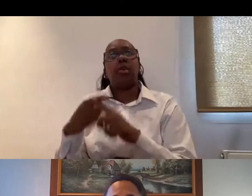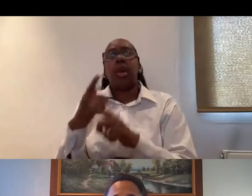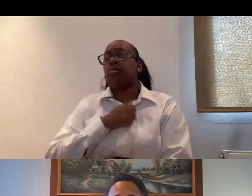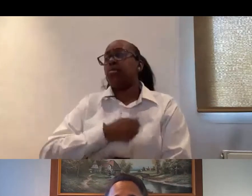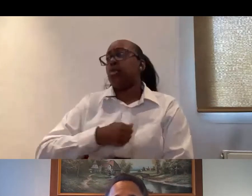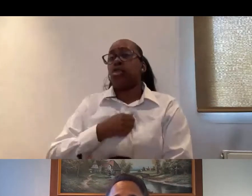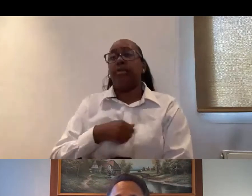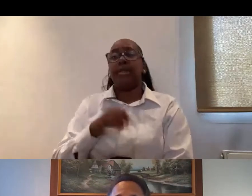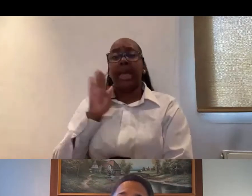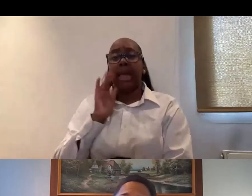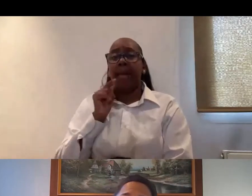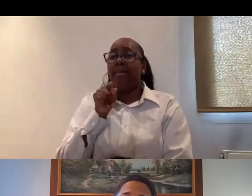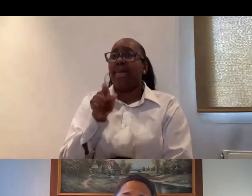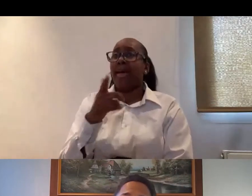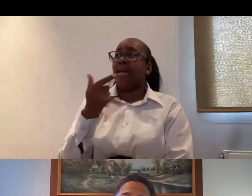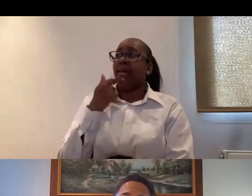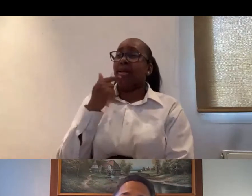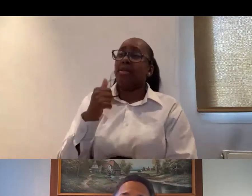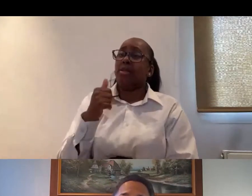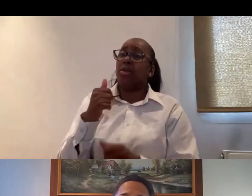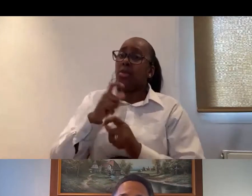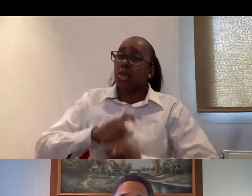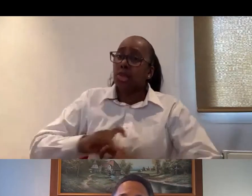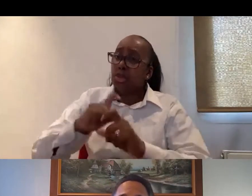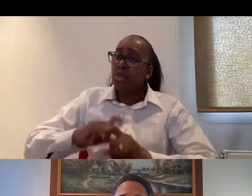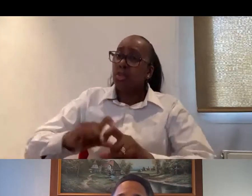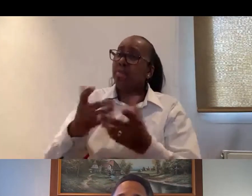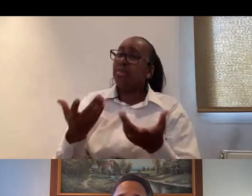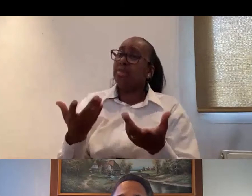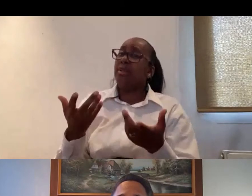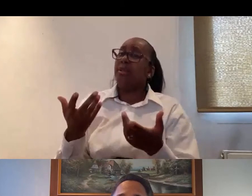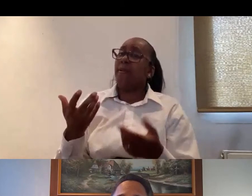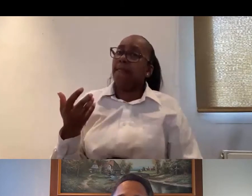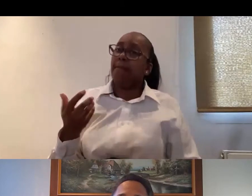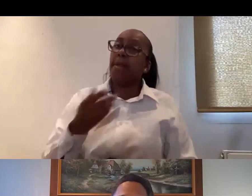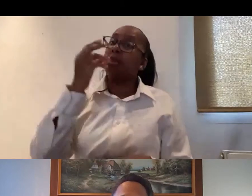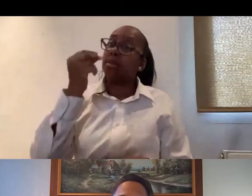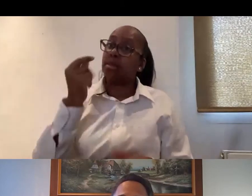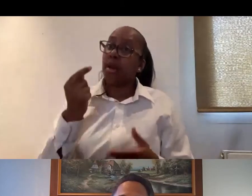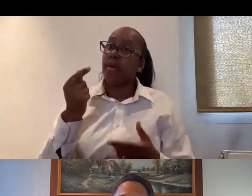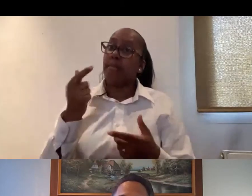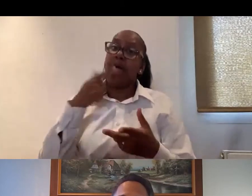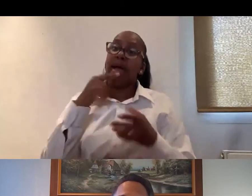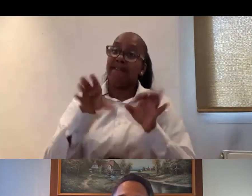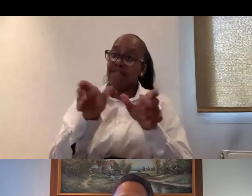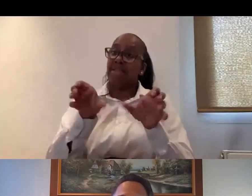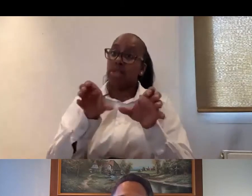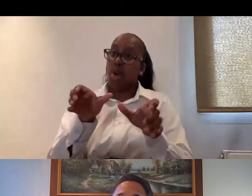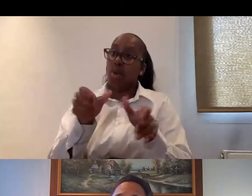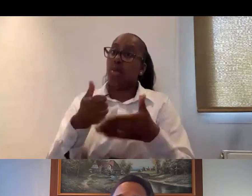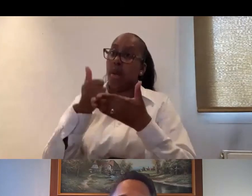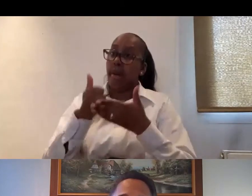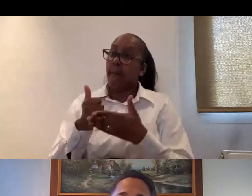hear as well that it's still ongoing. But yeah, I am getting some help though. I've got some physio coming as well. So